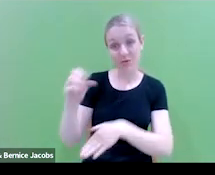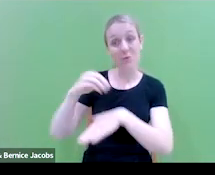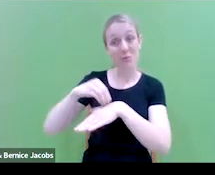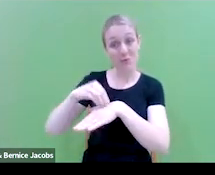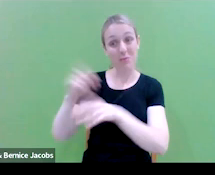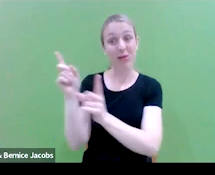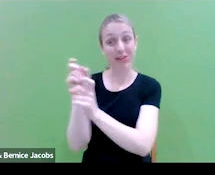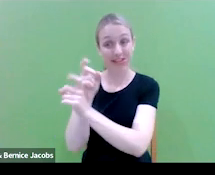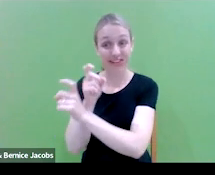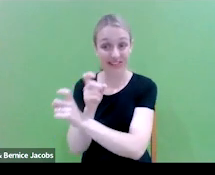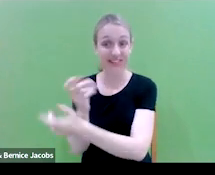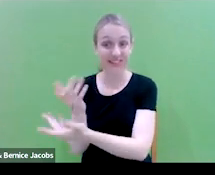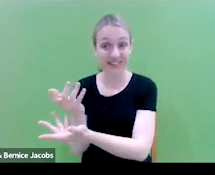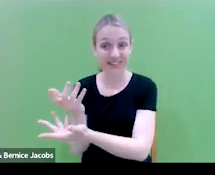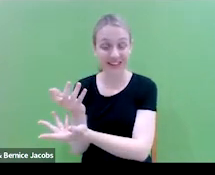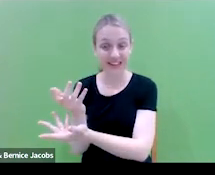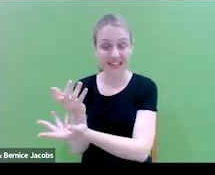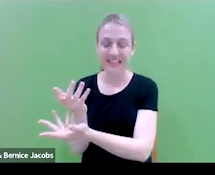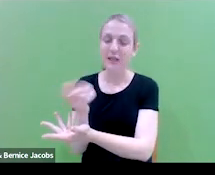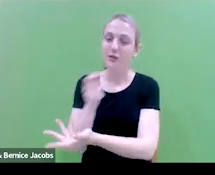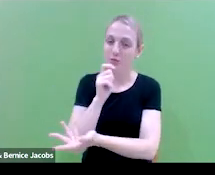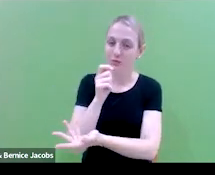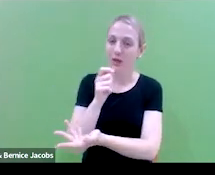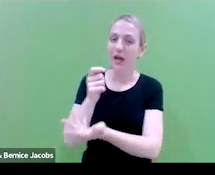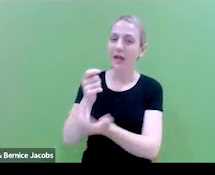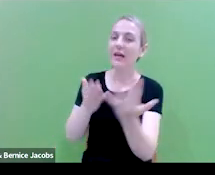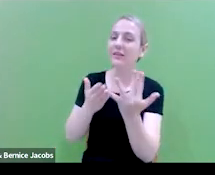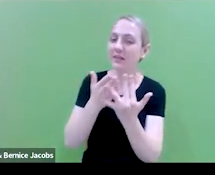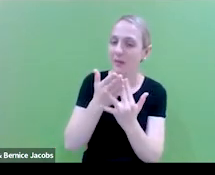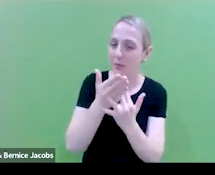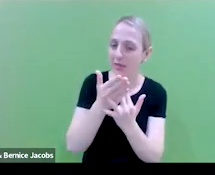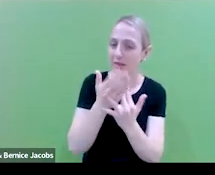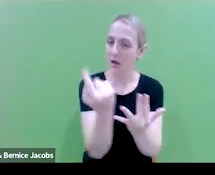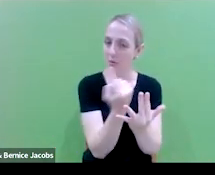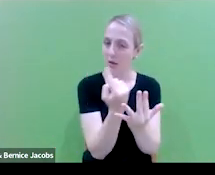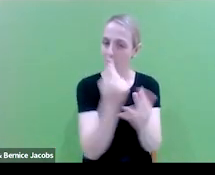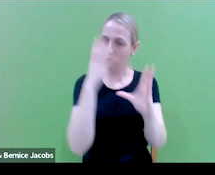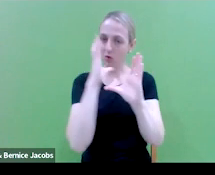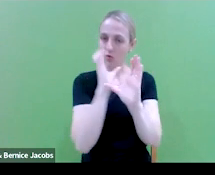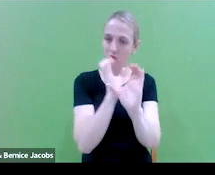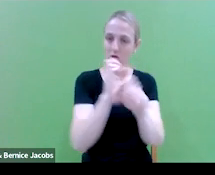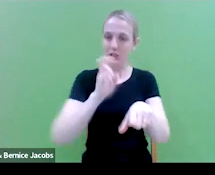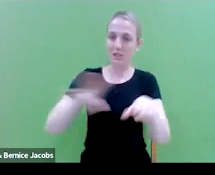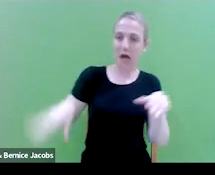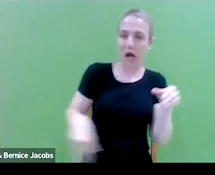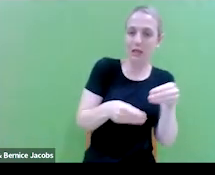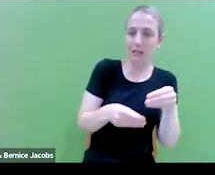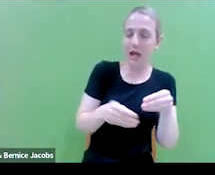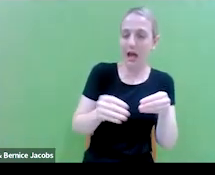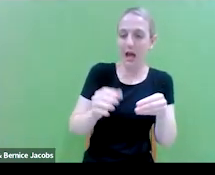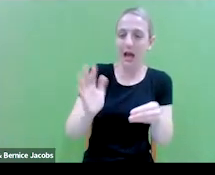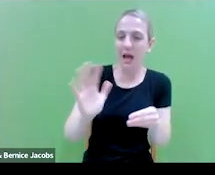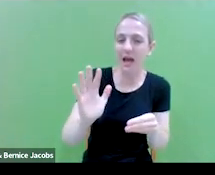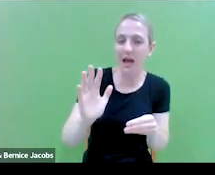we're not only looking at accessibility on its own as something that needs to be added, but we have a whole range